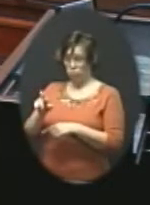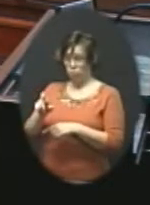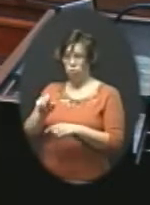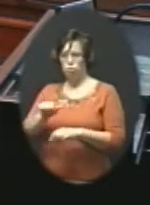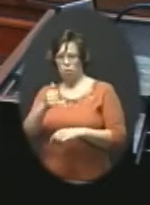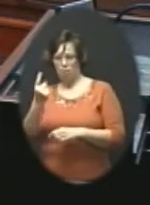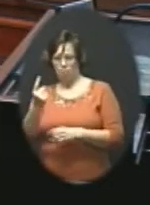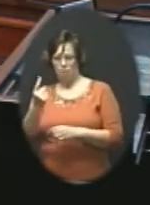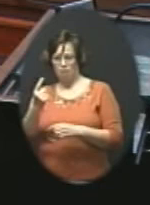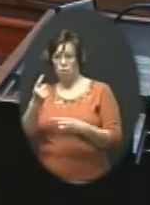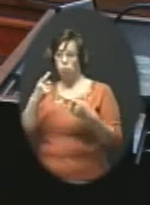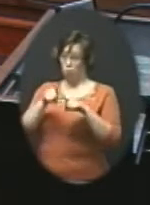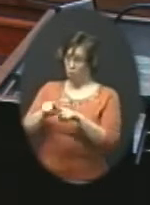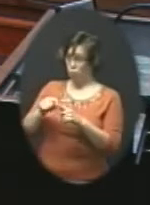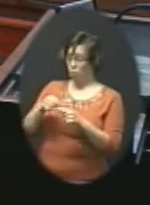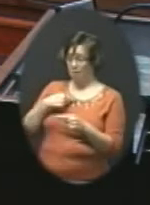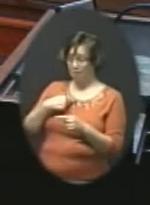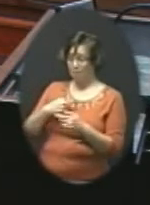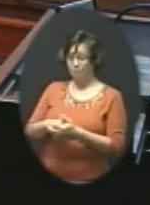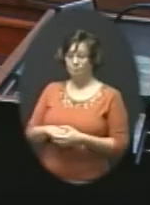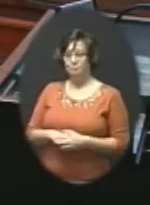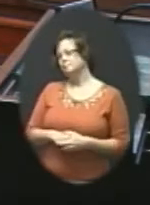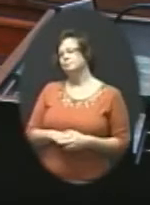one. Be agreeable to me. Another bid coming in.